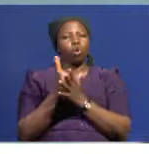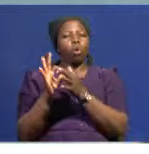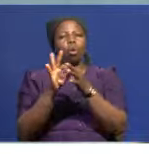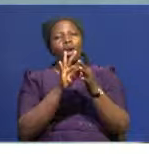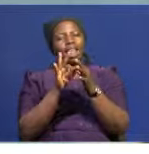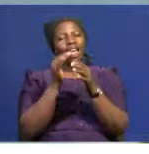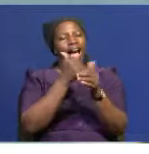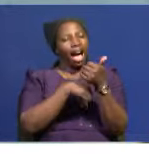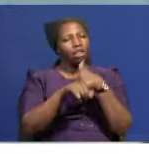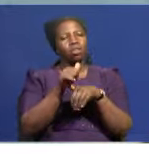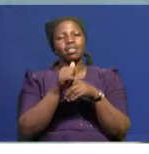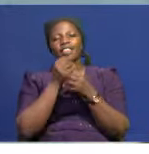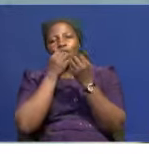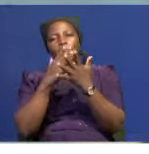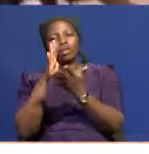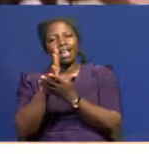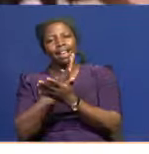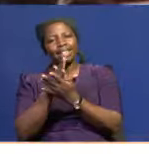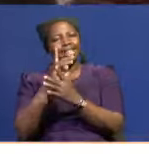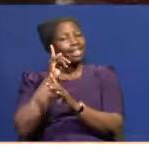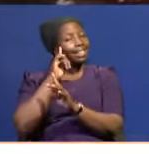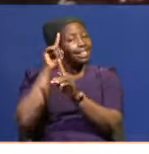and targeted interventions.